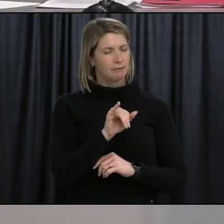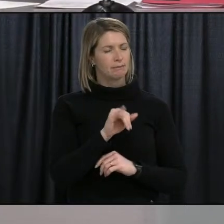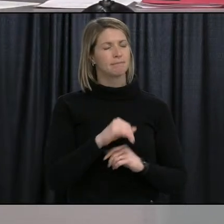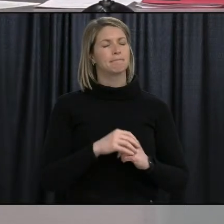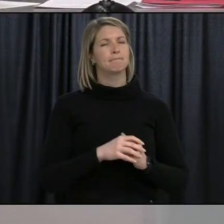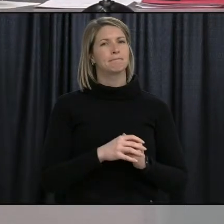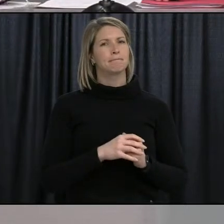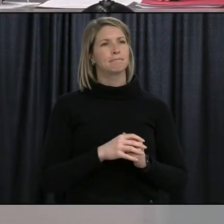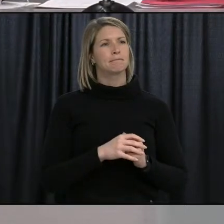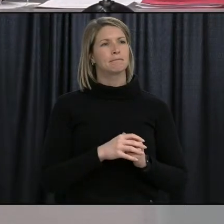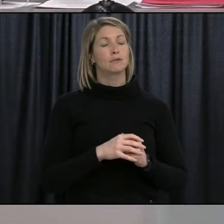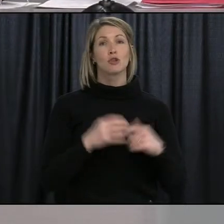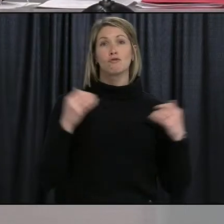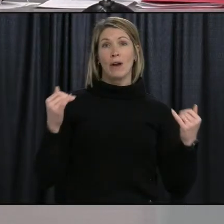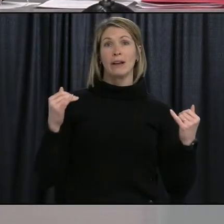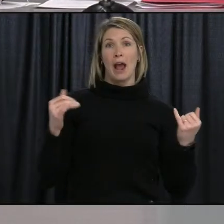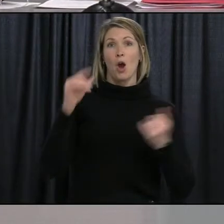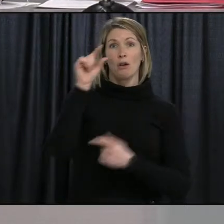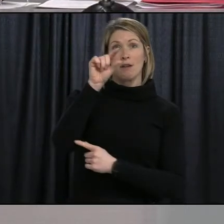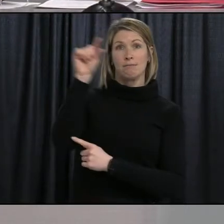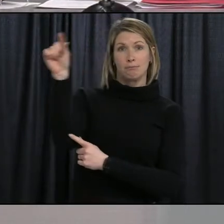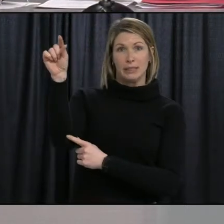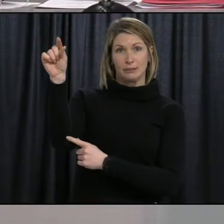if we're in caretaker mode currently,